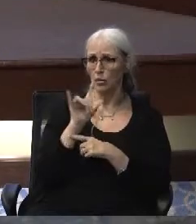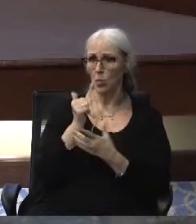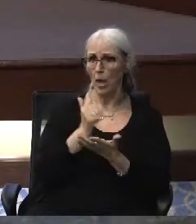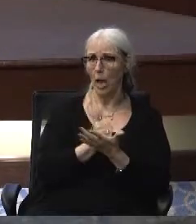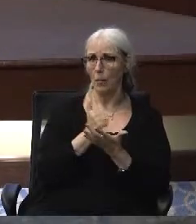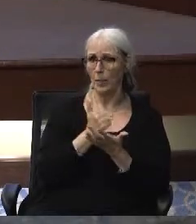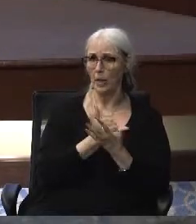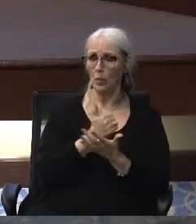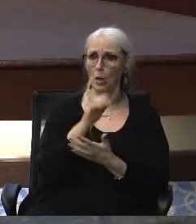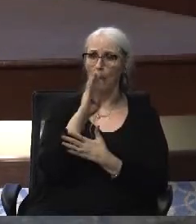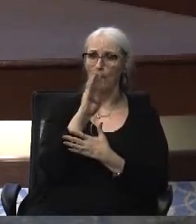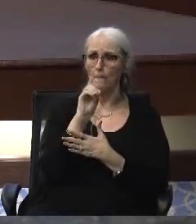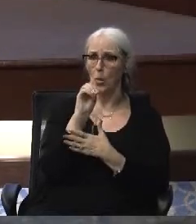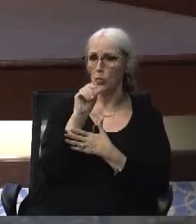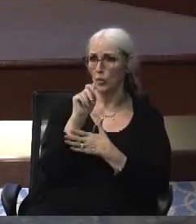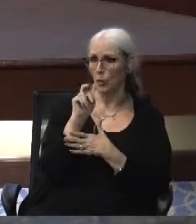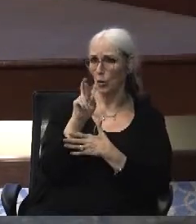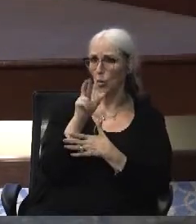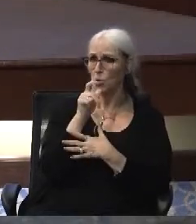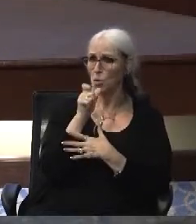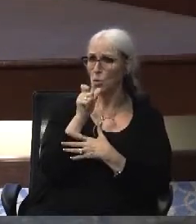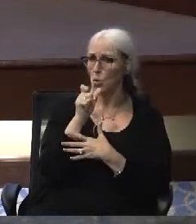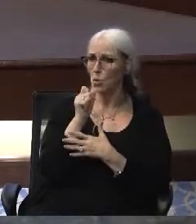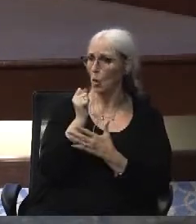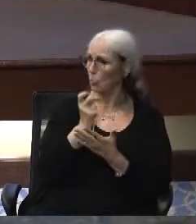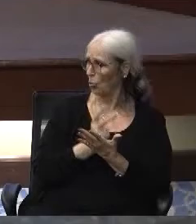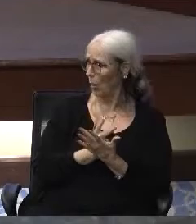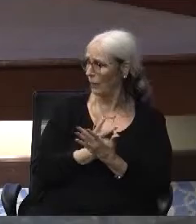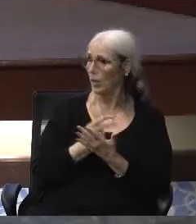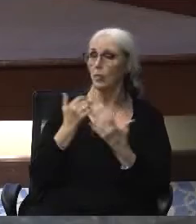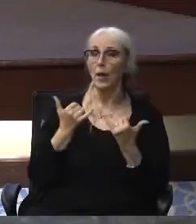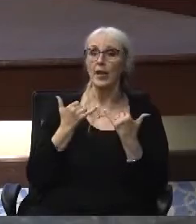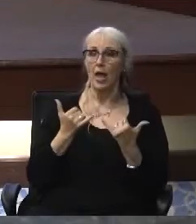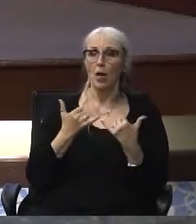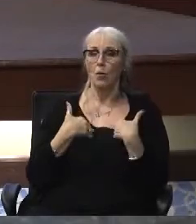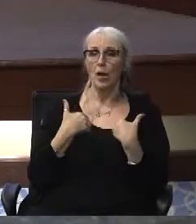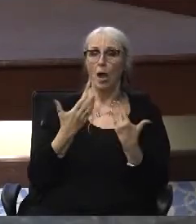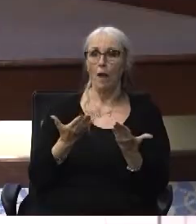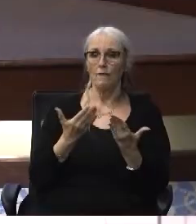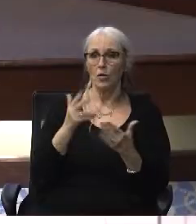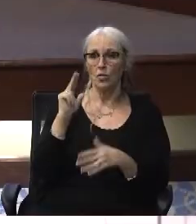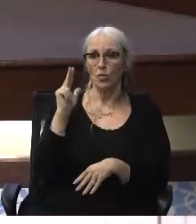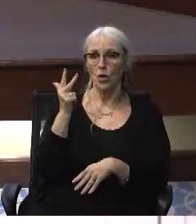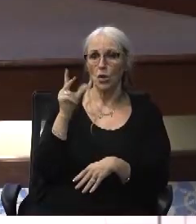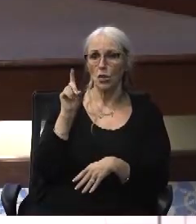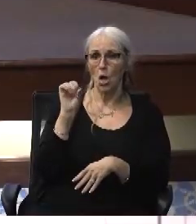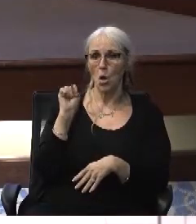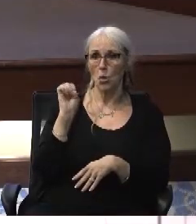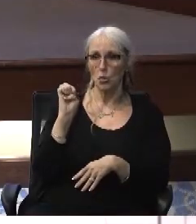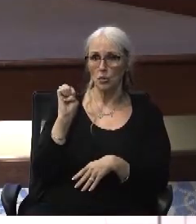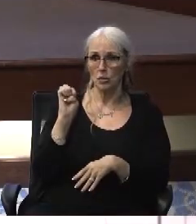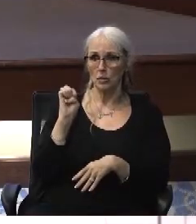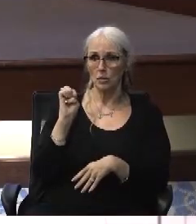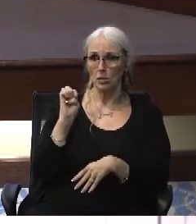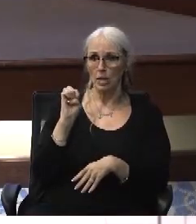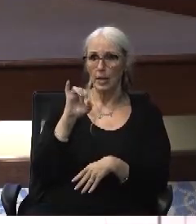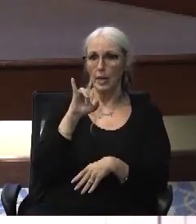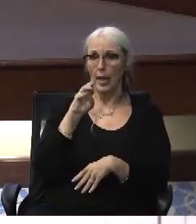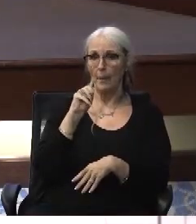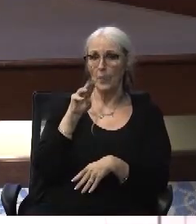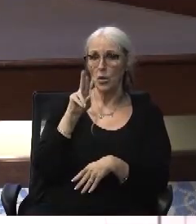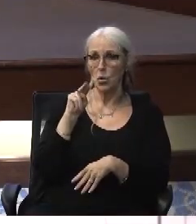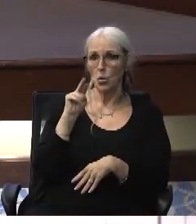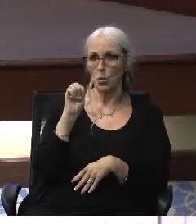shots for those who qualify? Yes? Isn't that what I read? At this time, we're offering the third dose for those that are immunocompromised. Yes, ma'am.